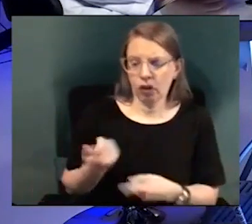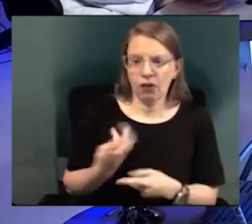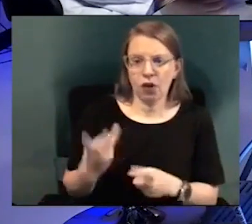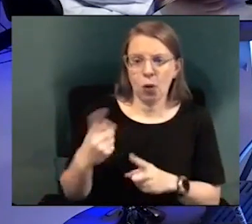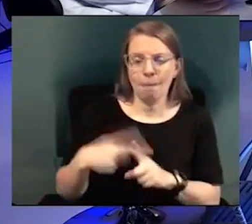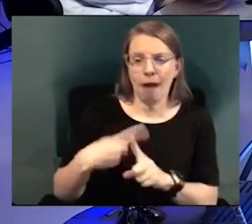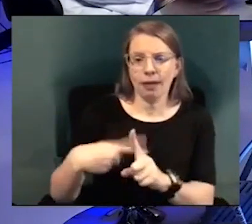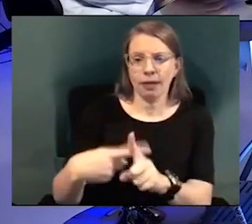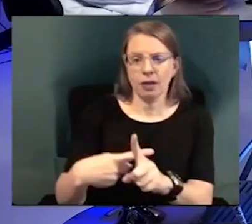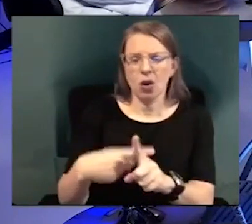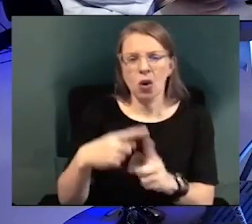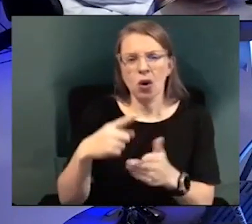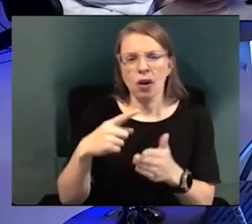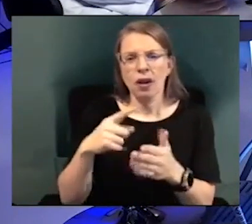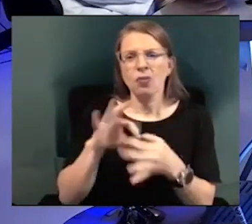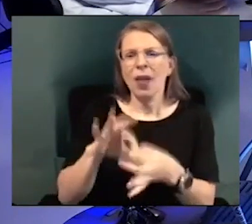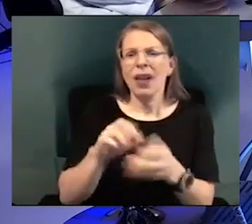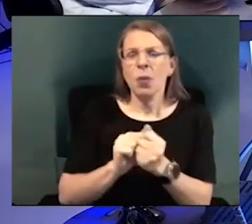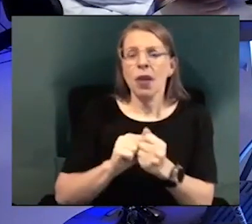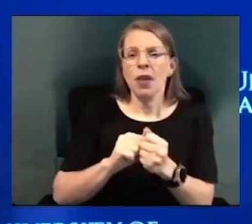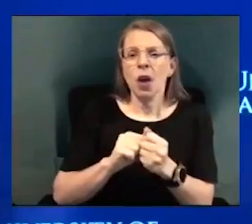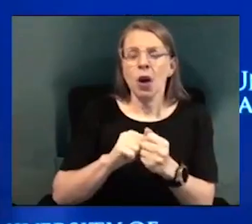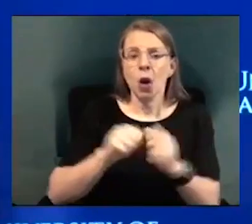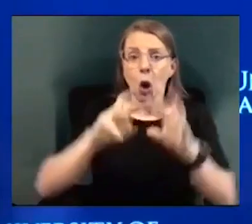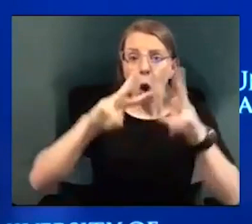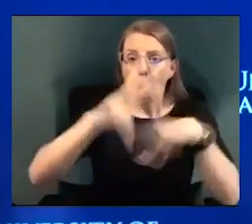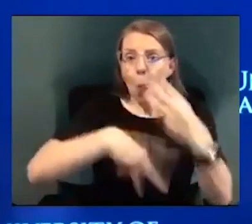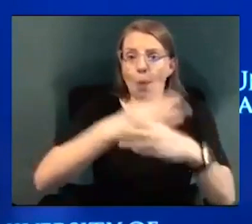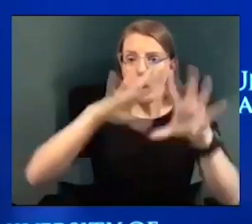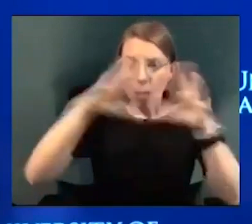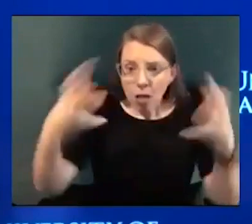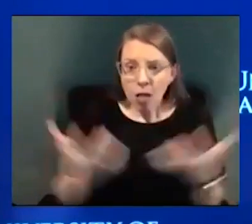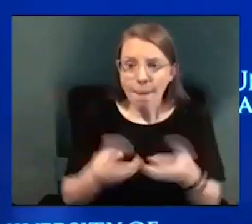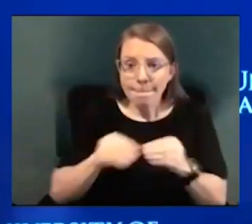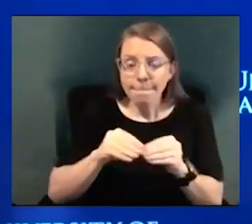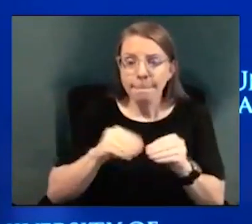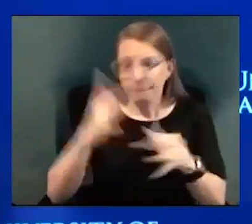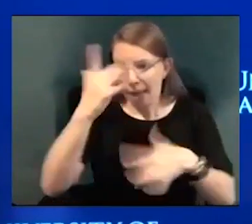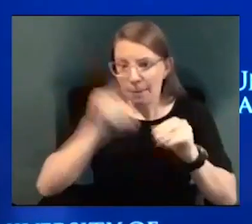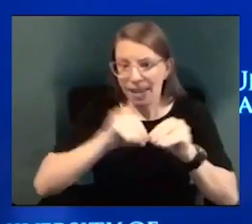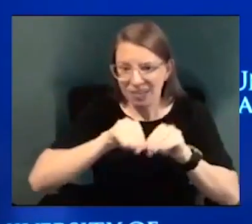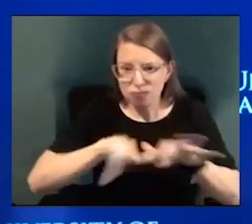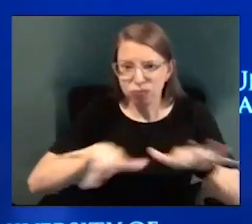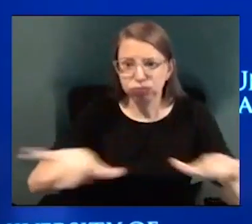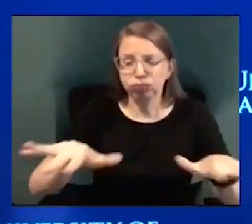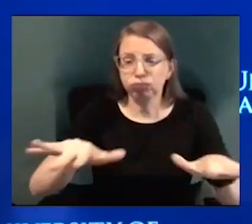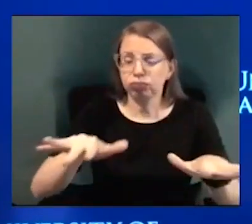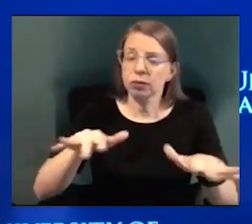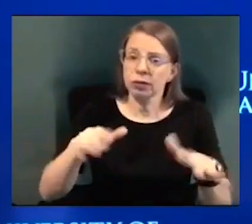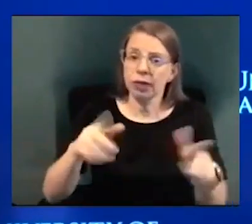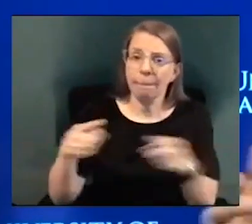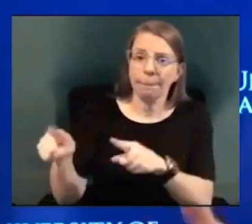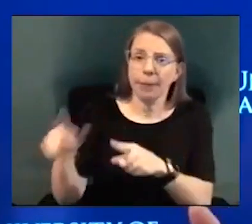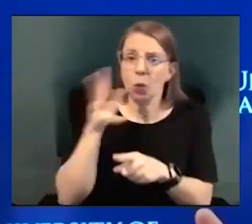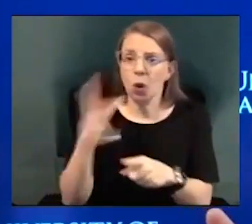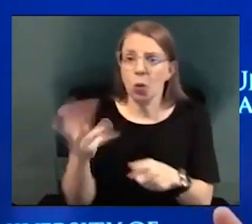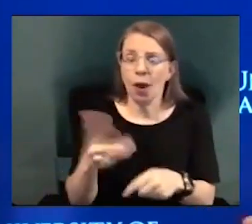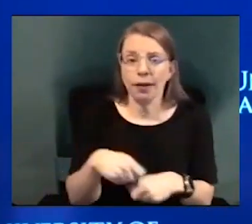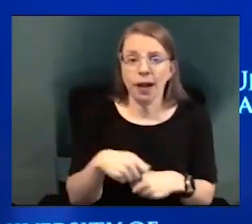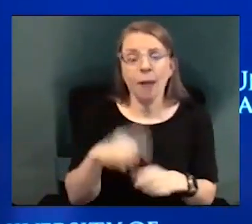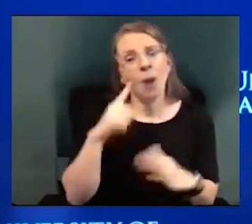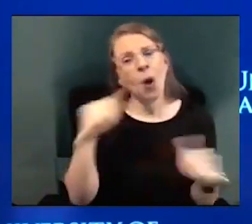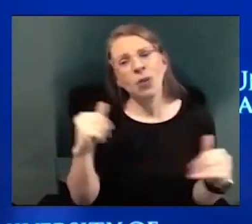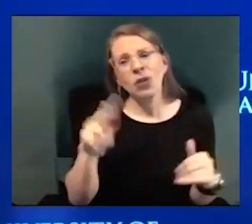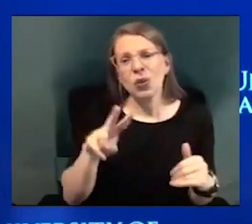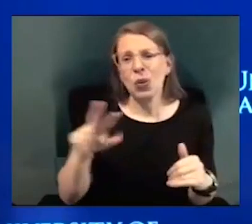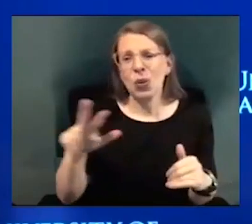global pandemic. Yeah, you bet. So it is a great thing, right? I hope we can get 2 or 3 billion doses out